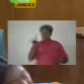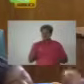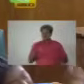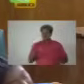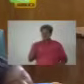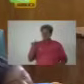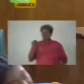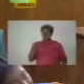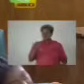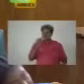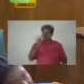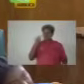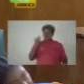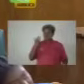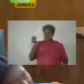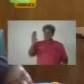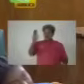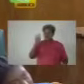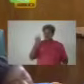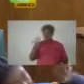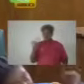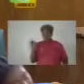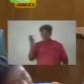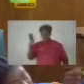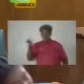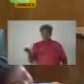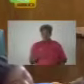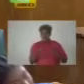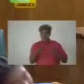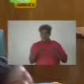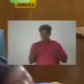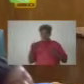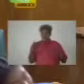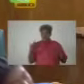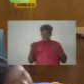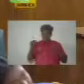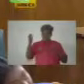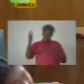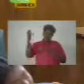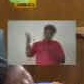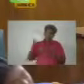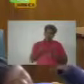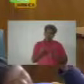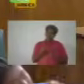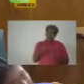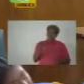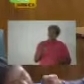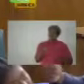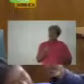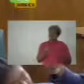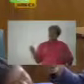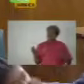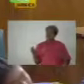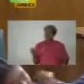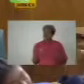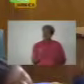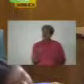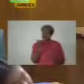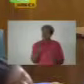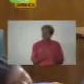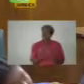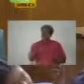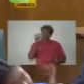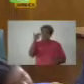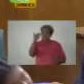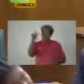which was Seventh Heaven, which when they had an event there, there could be no passing to the